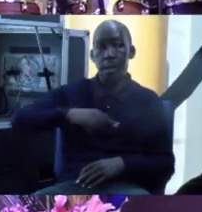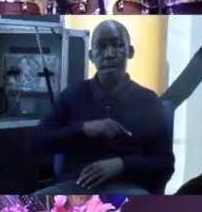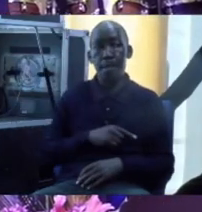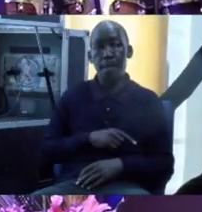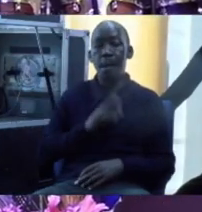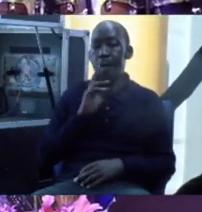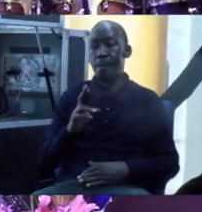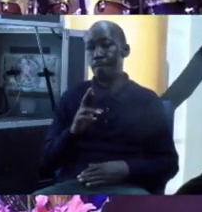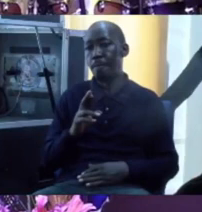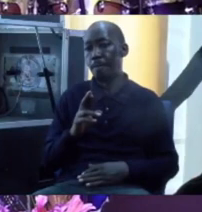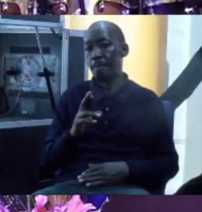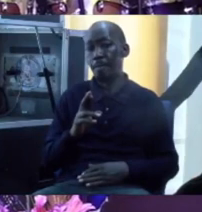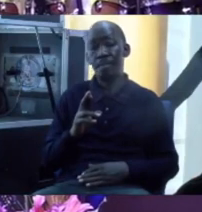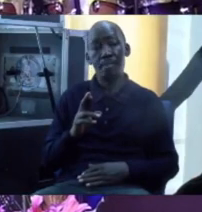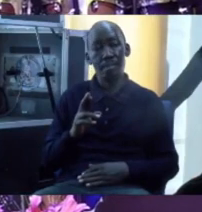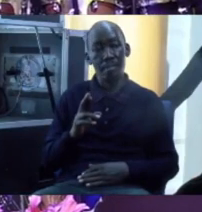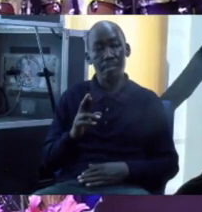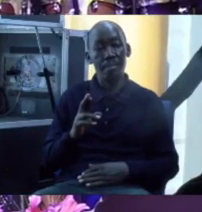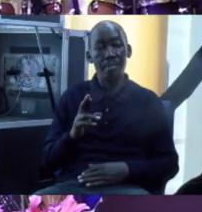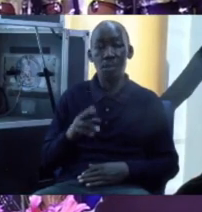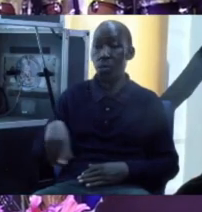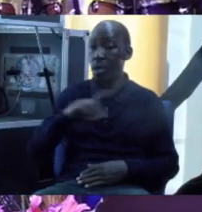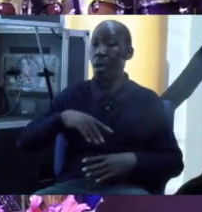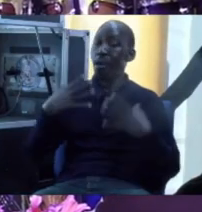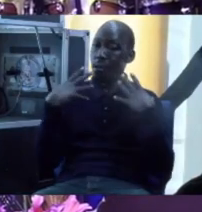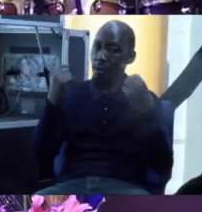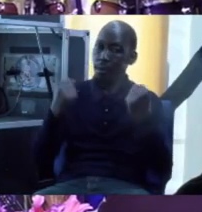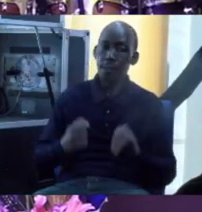sisi mimi nikaweza kupona.